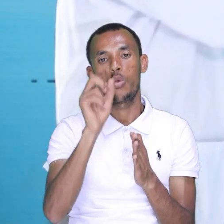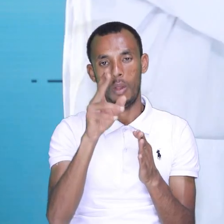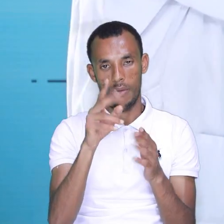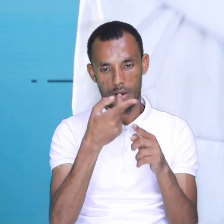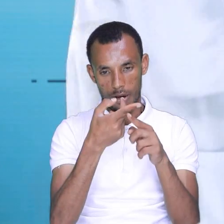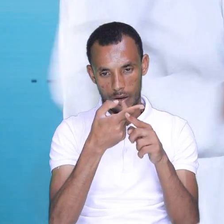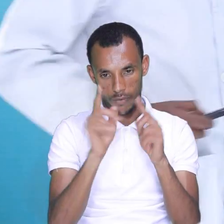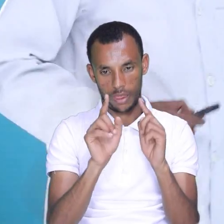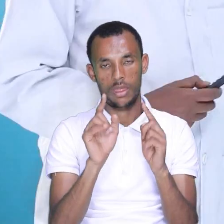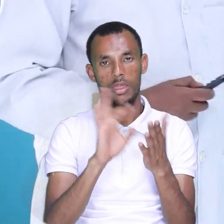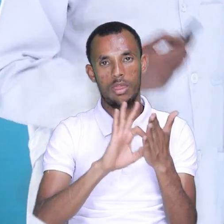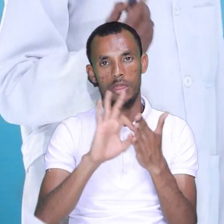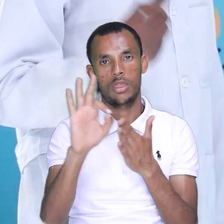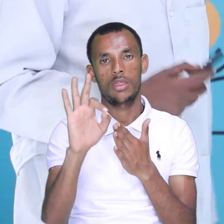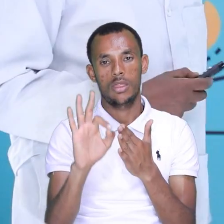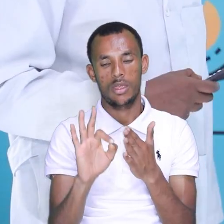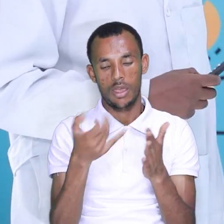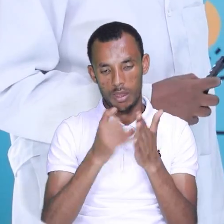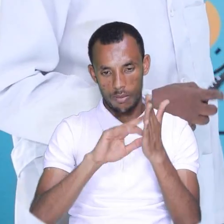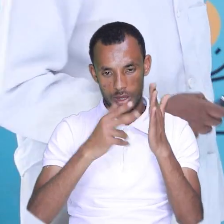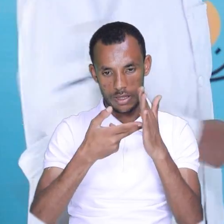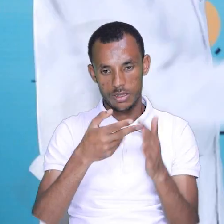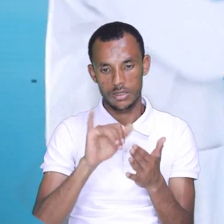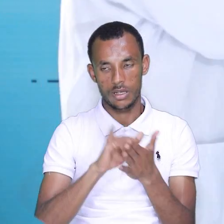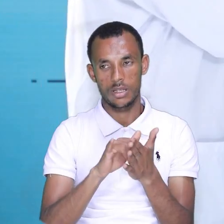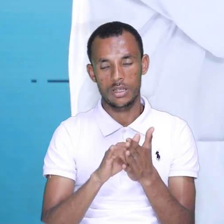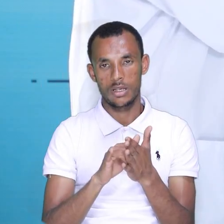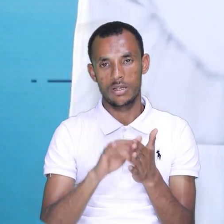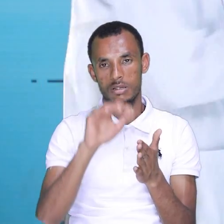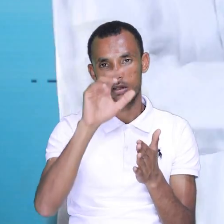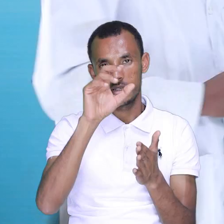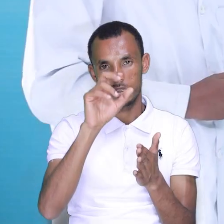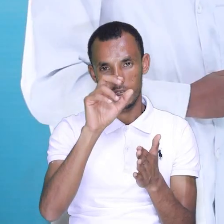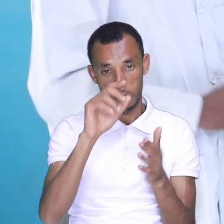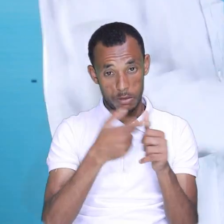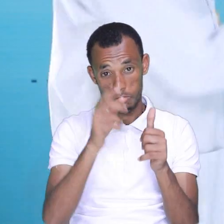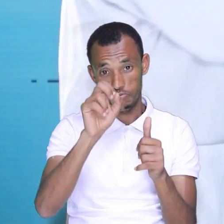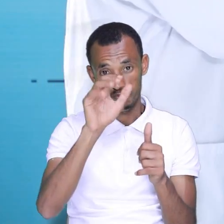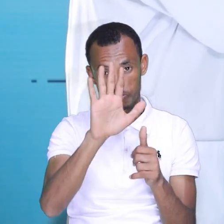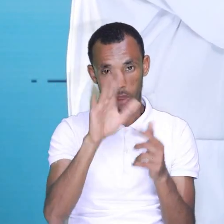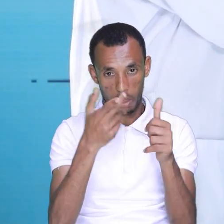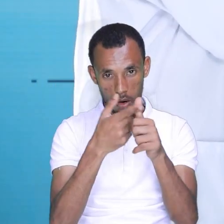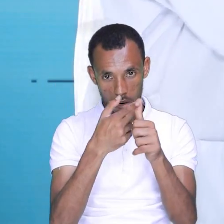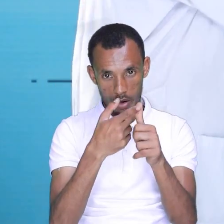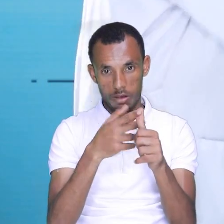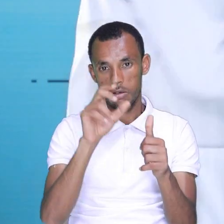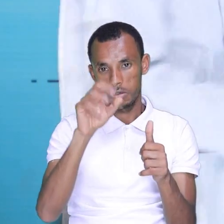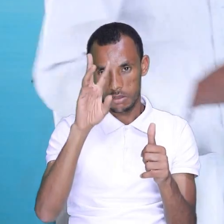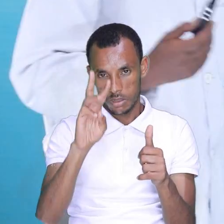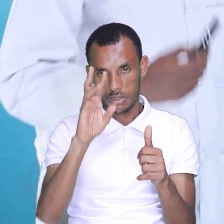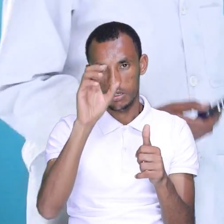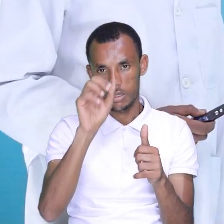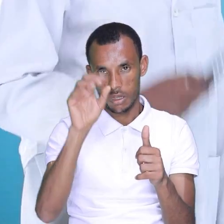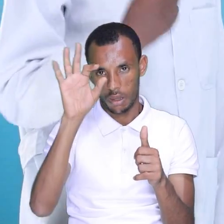using these 4 digits. What does it mean, that one? 35 is 1. 36,